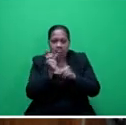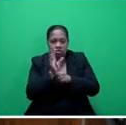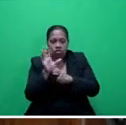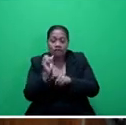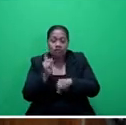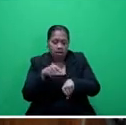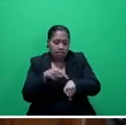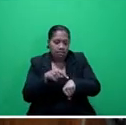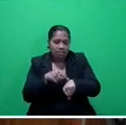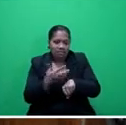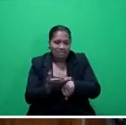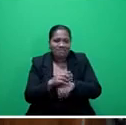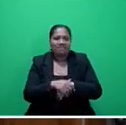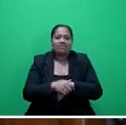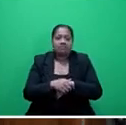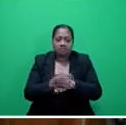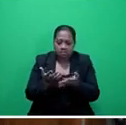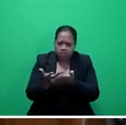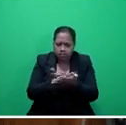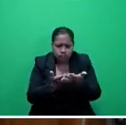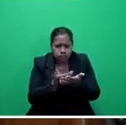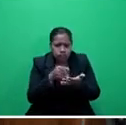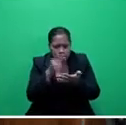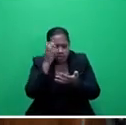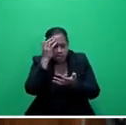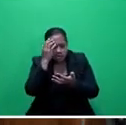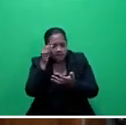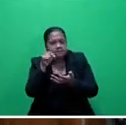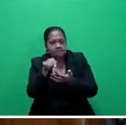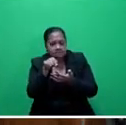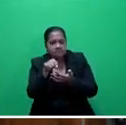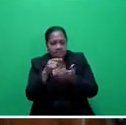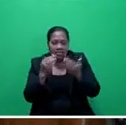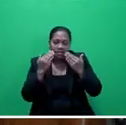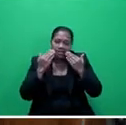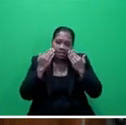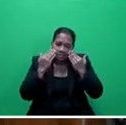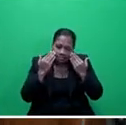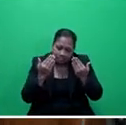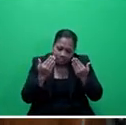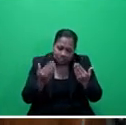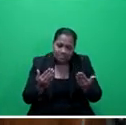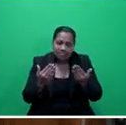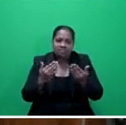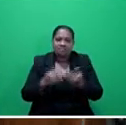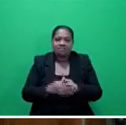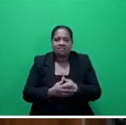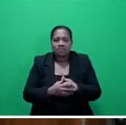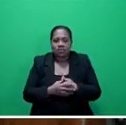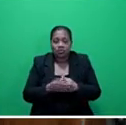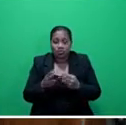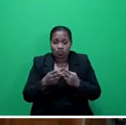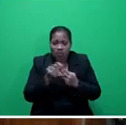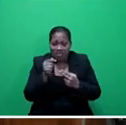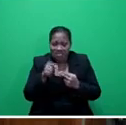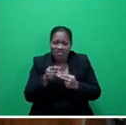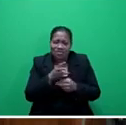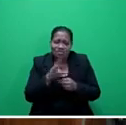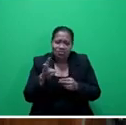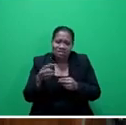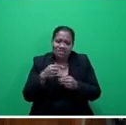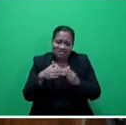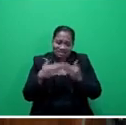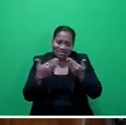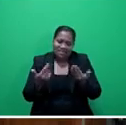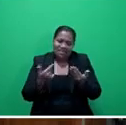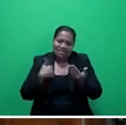time. This considered approach is acknowledged and appreciated. With those few words, I now table the consolidated